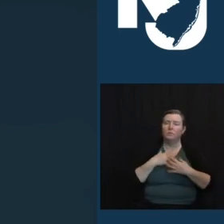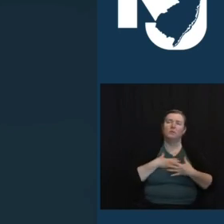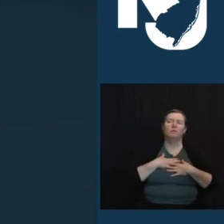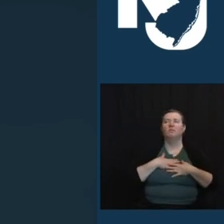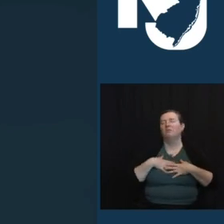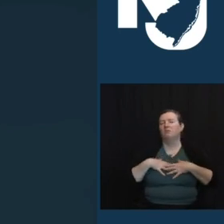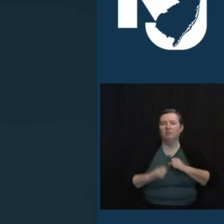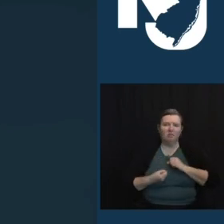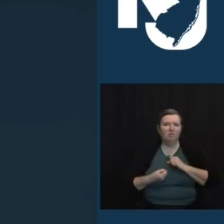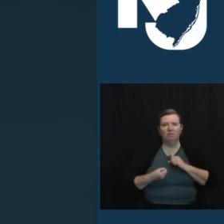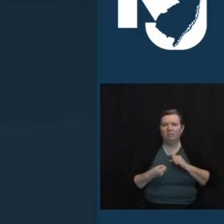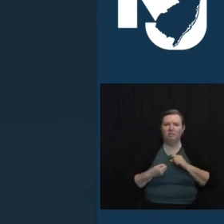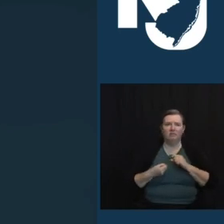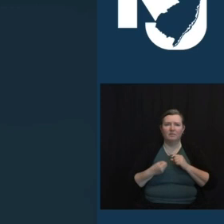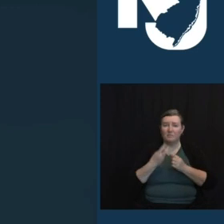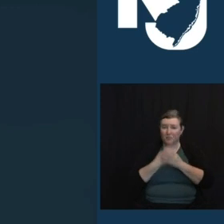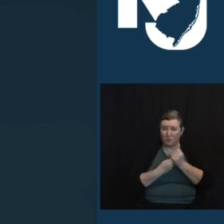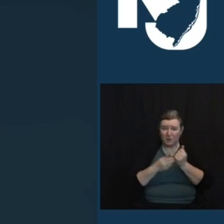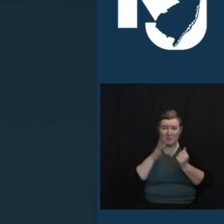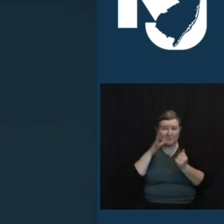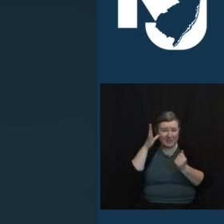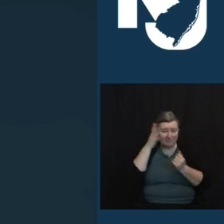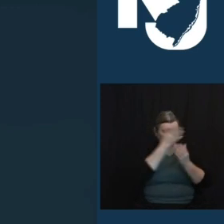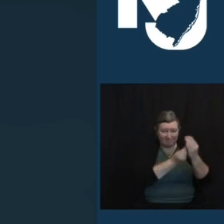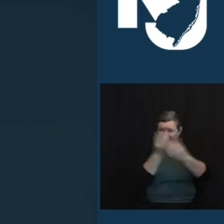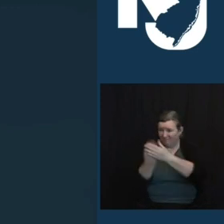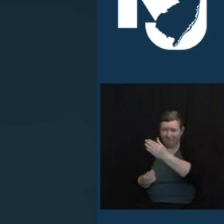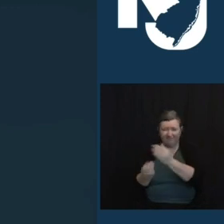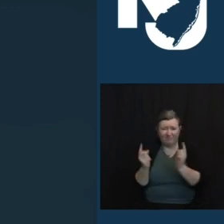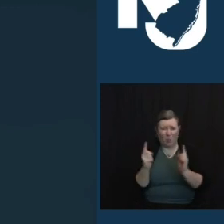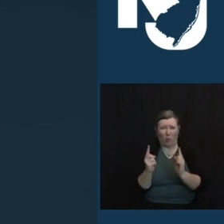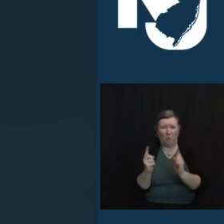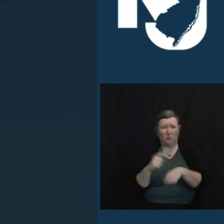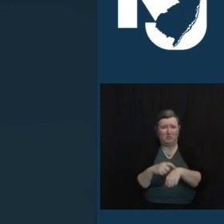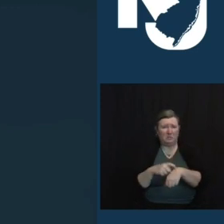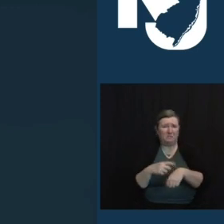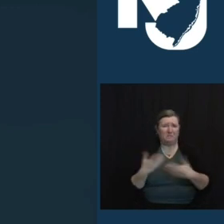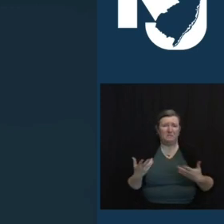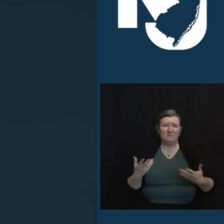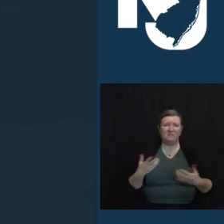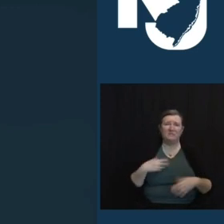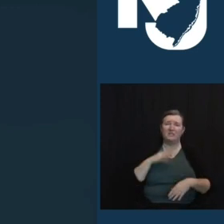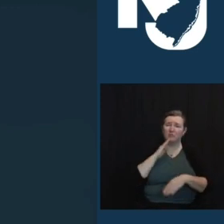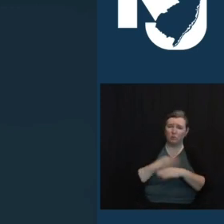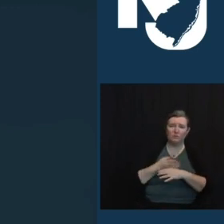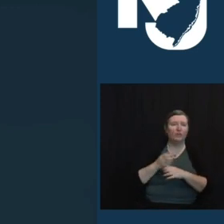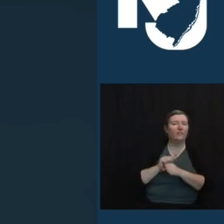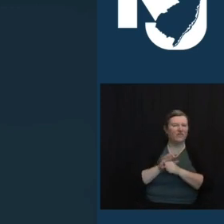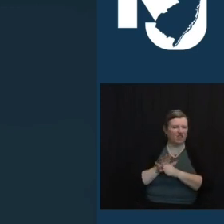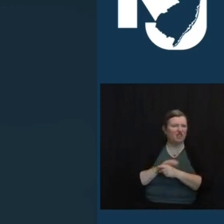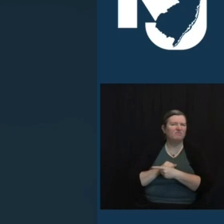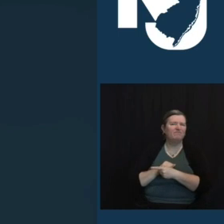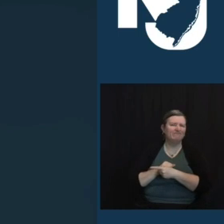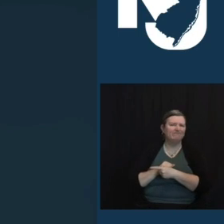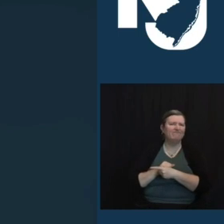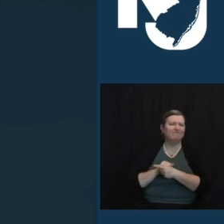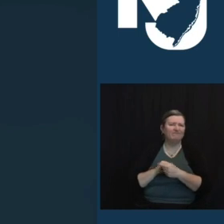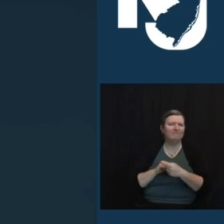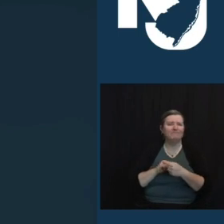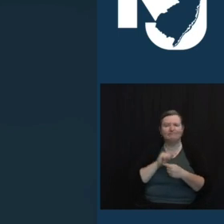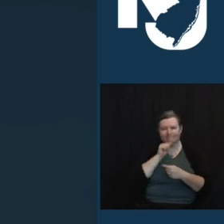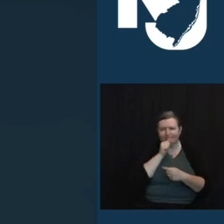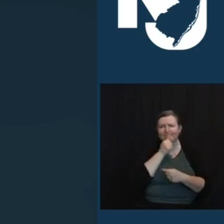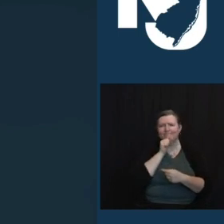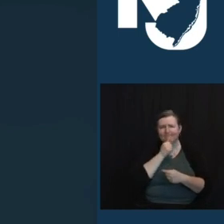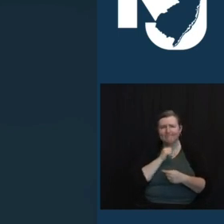dad. She herself got it bad and is suffering as one of those long haulers, still suffering with a lot of complications many, many